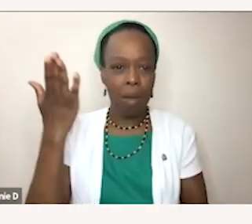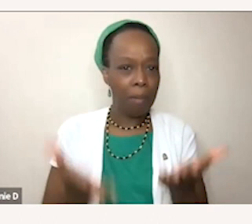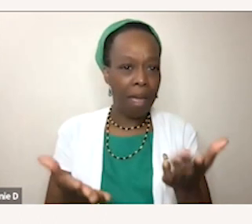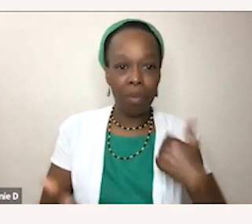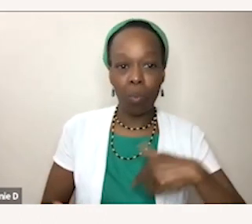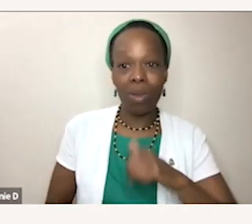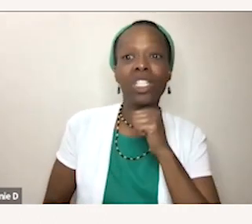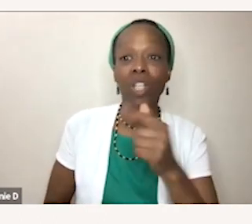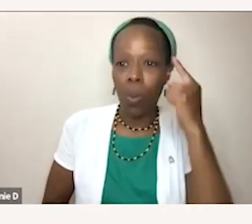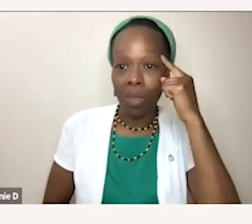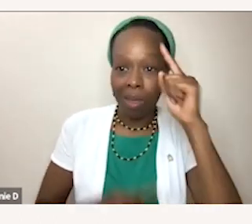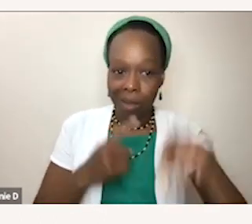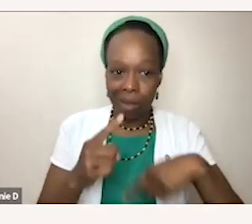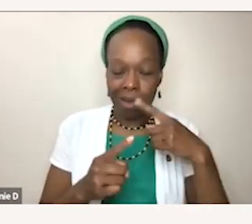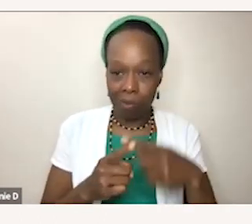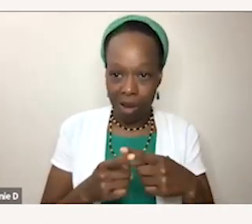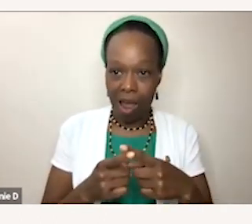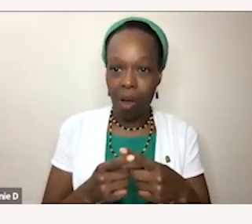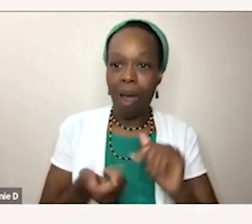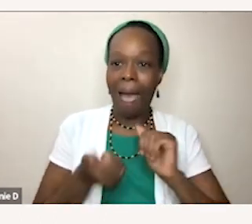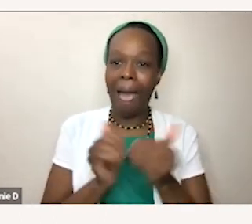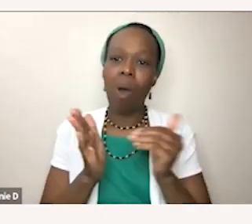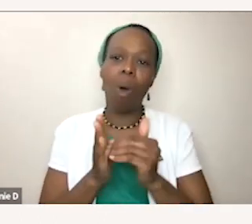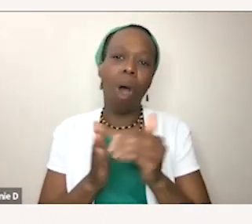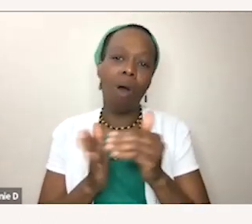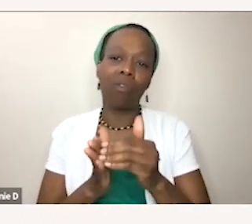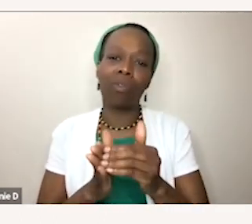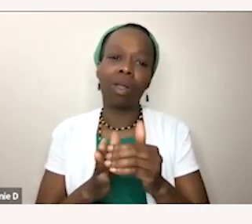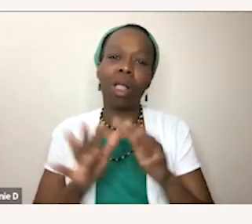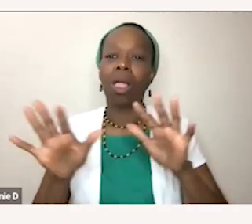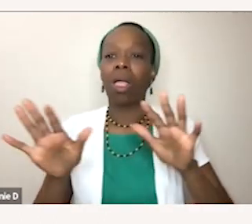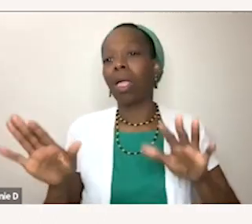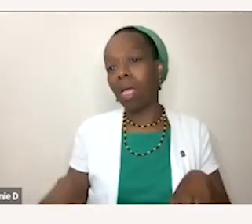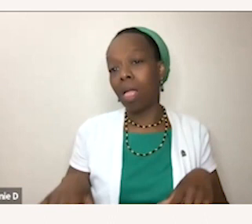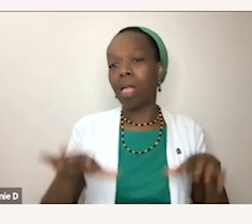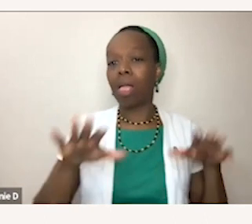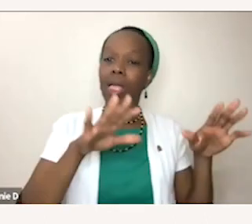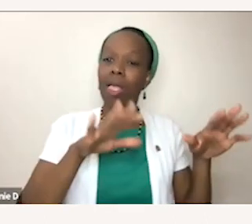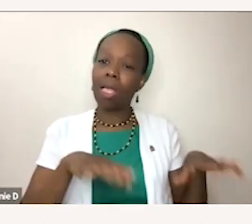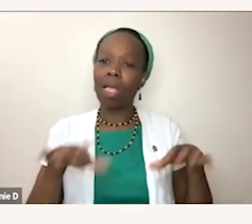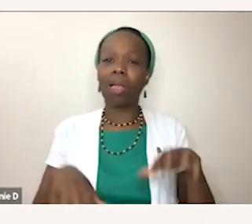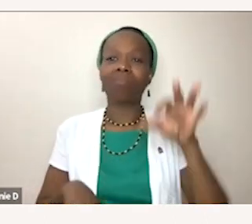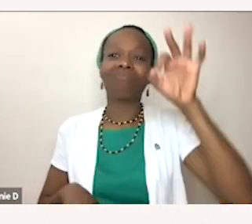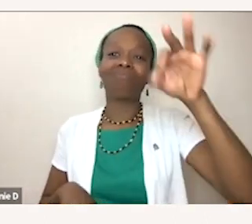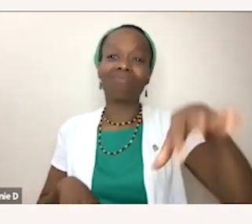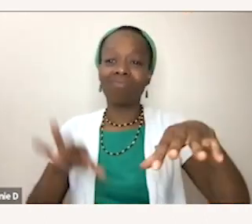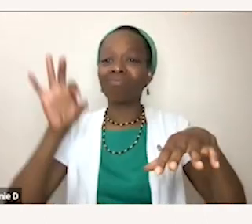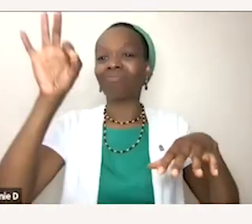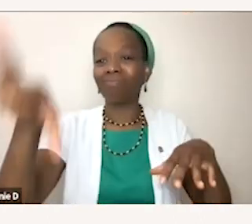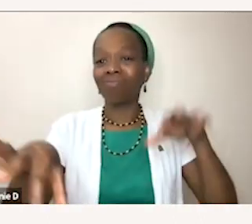pervasiveness of really casual, sort of thrown around ableist